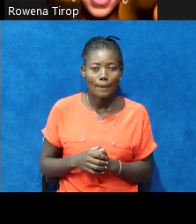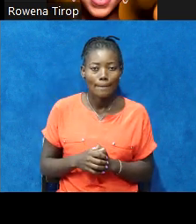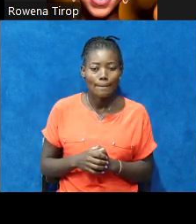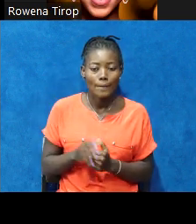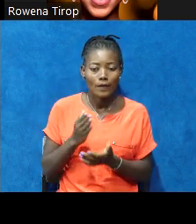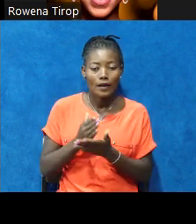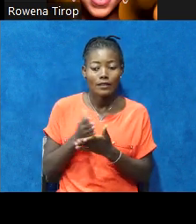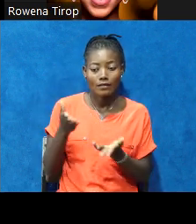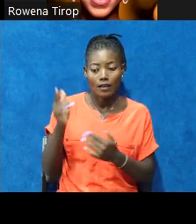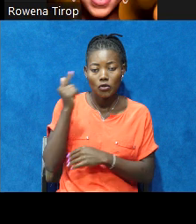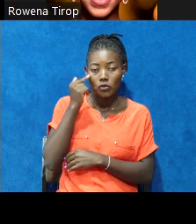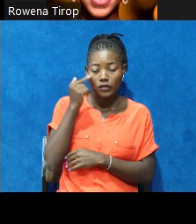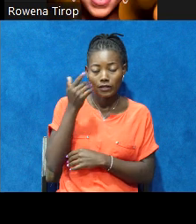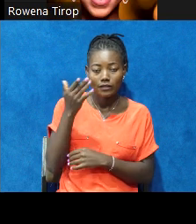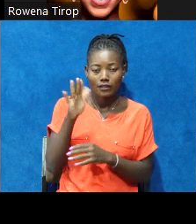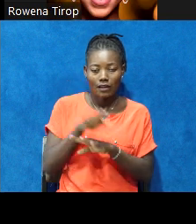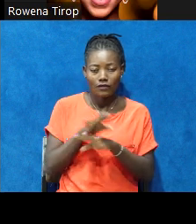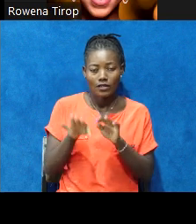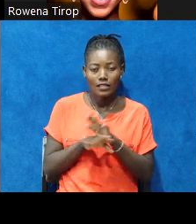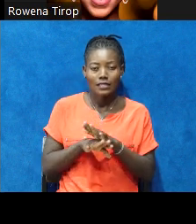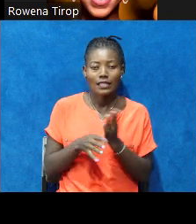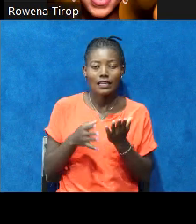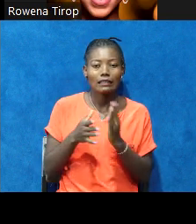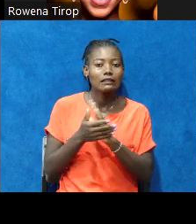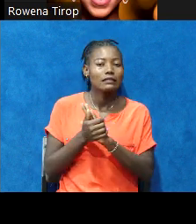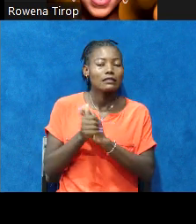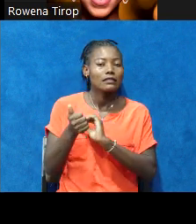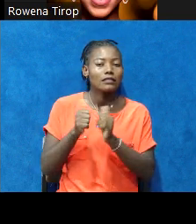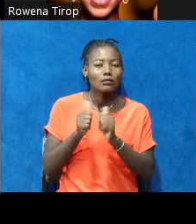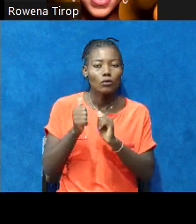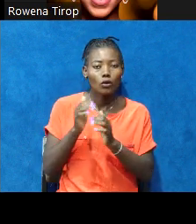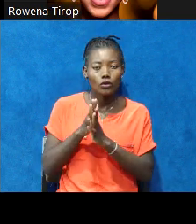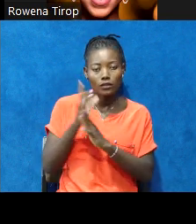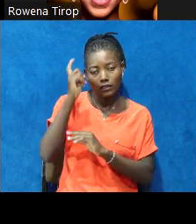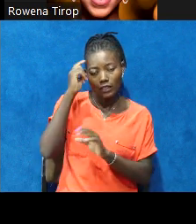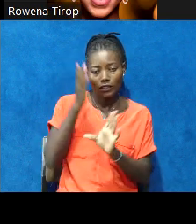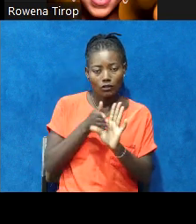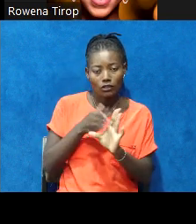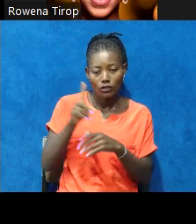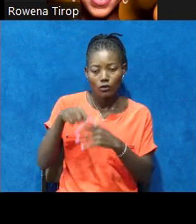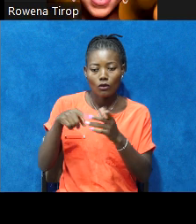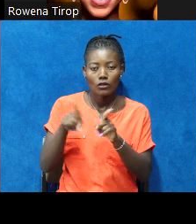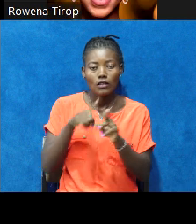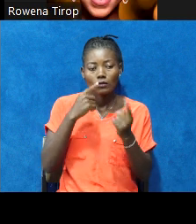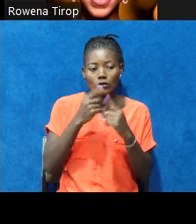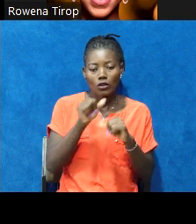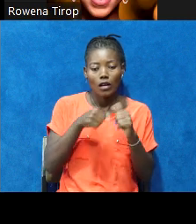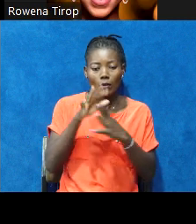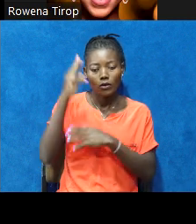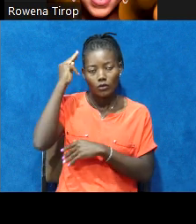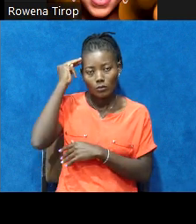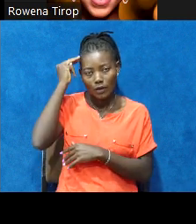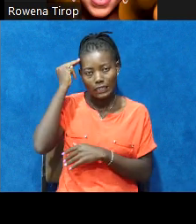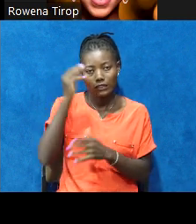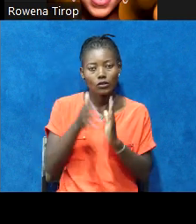Right there, you'll see the session overview. We'll define what sports psychology is, talk about some mental skills, the importance of mental skills